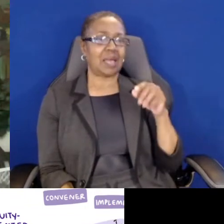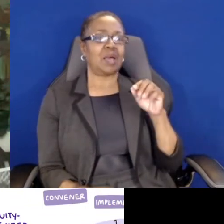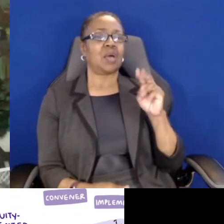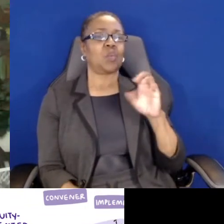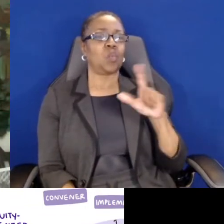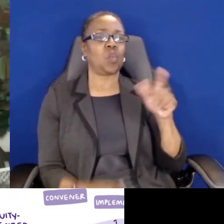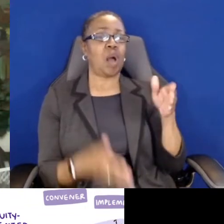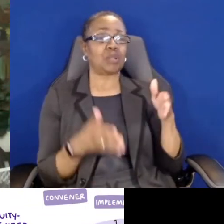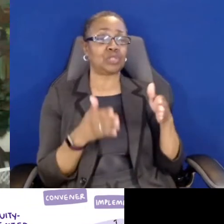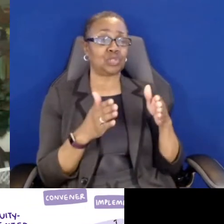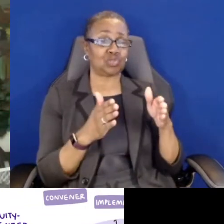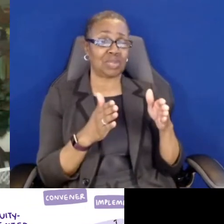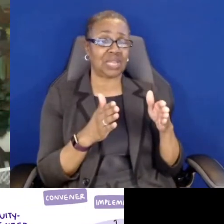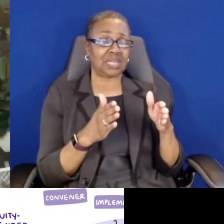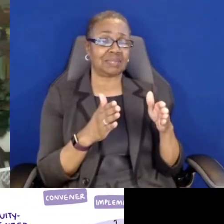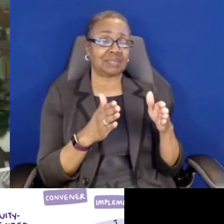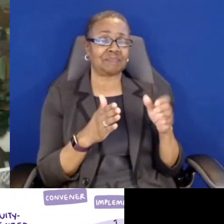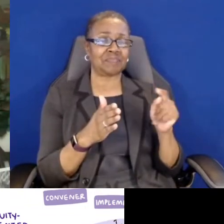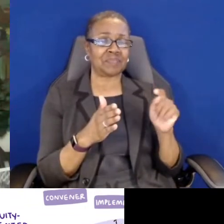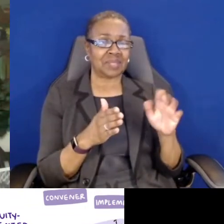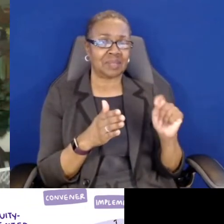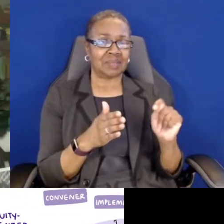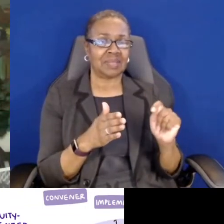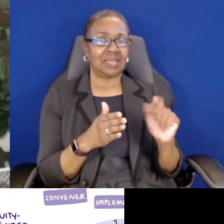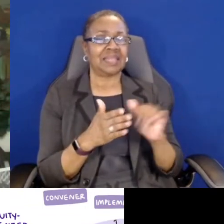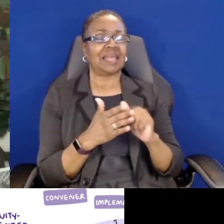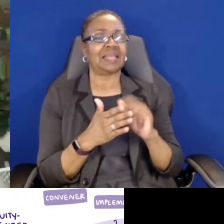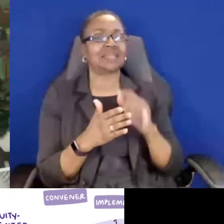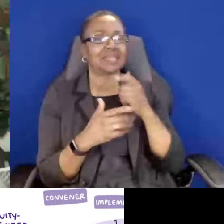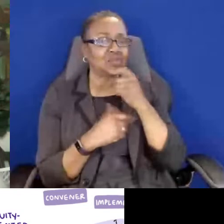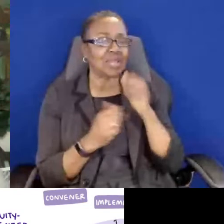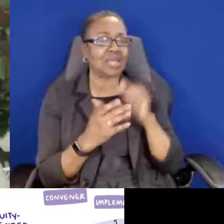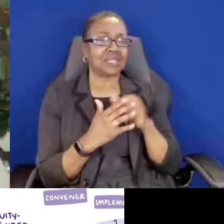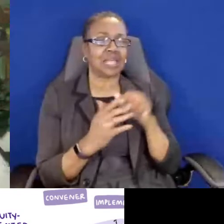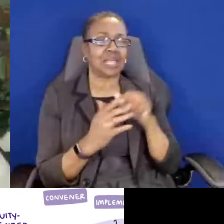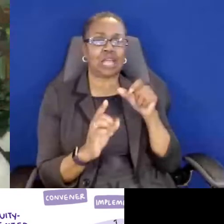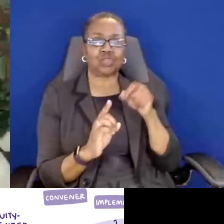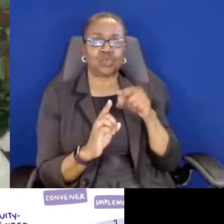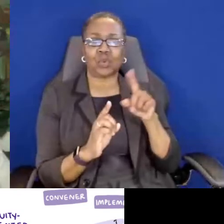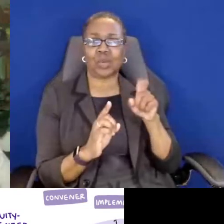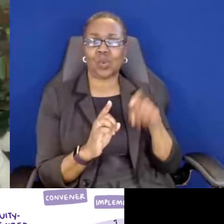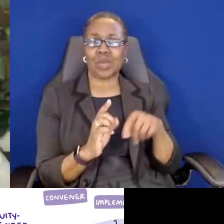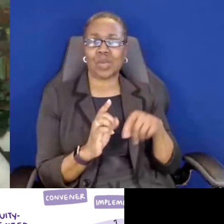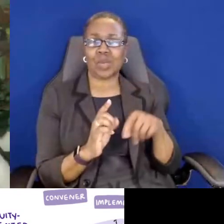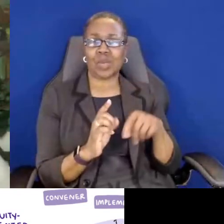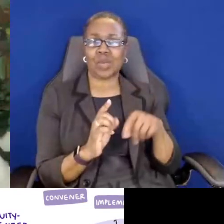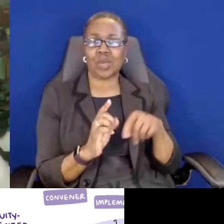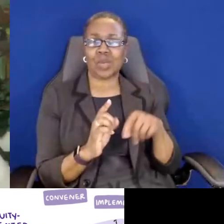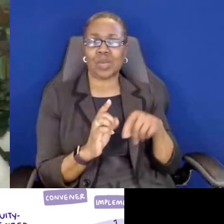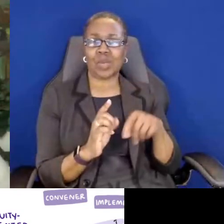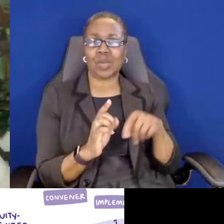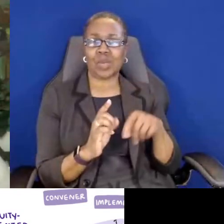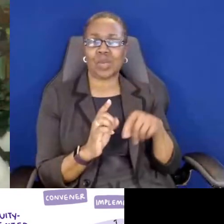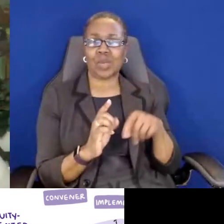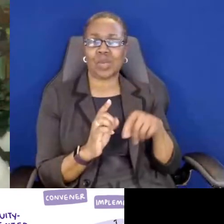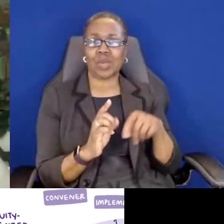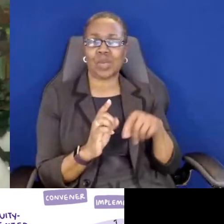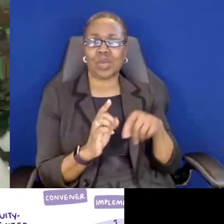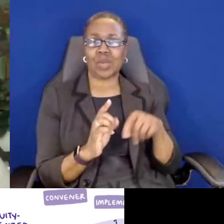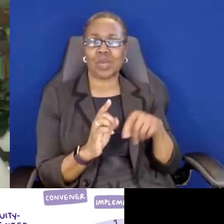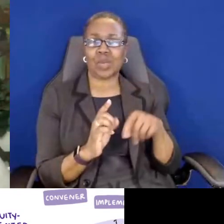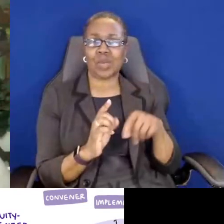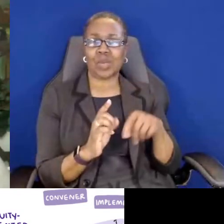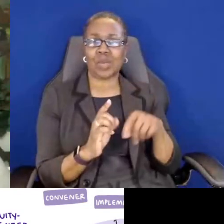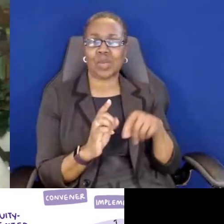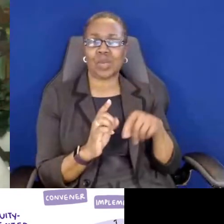a triggering question. Not gonna. It is a very triggering question. I think that that terrain has